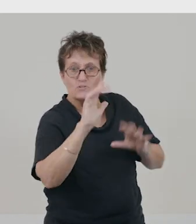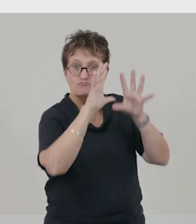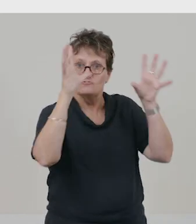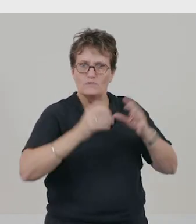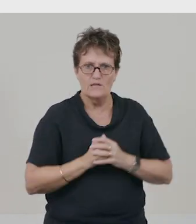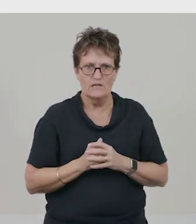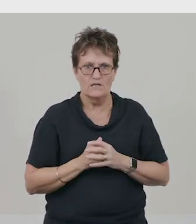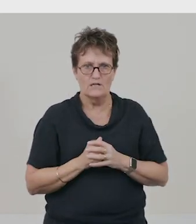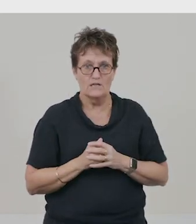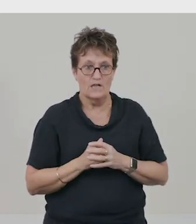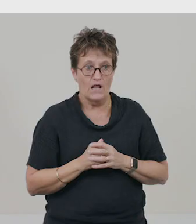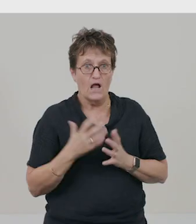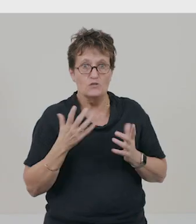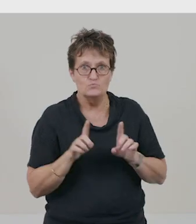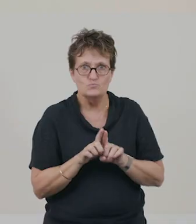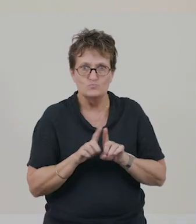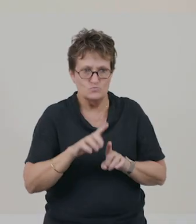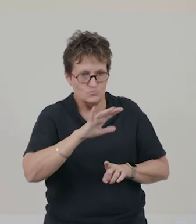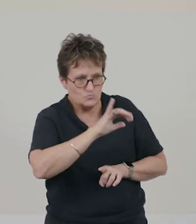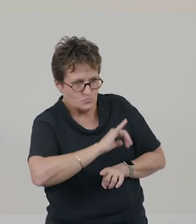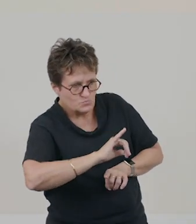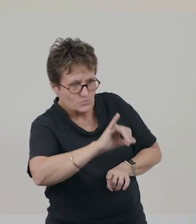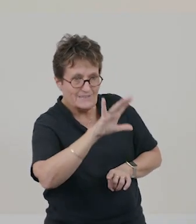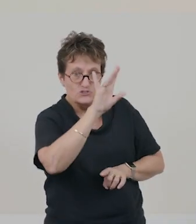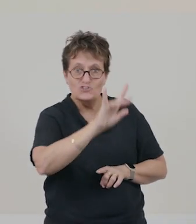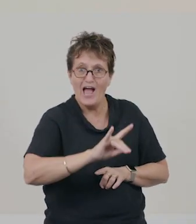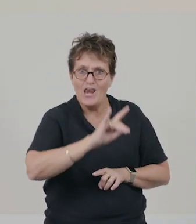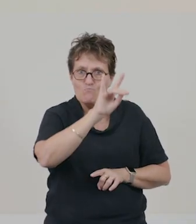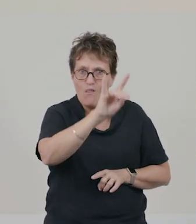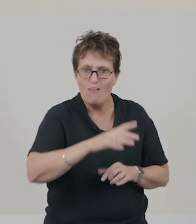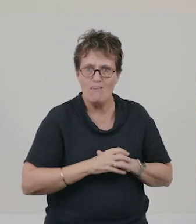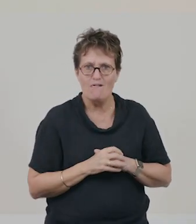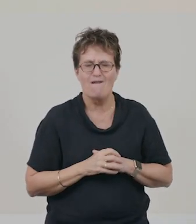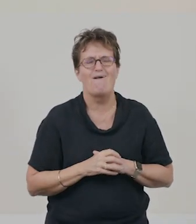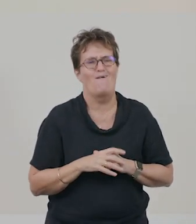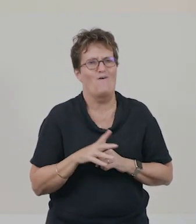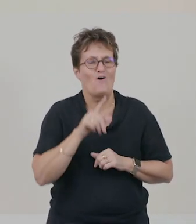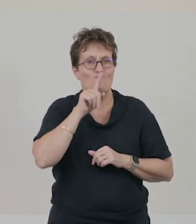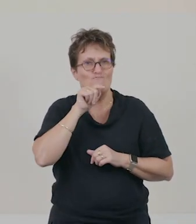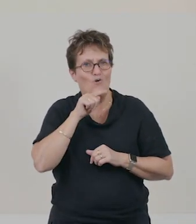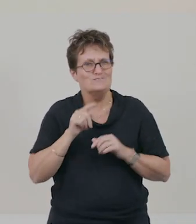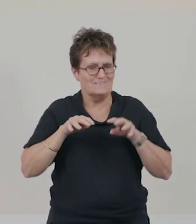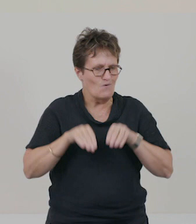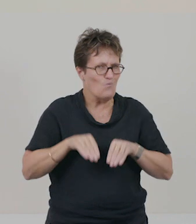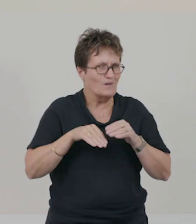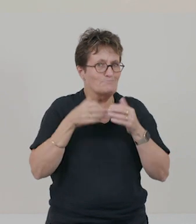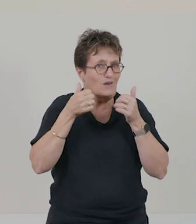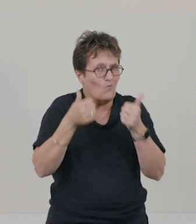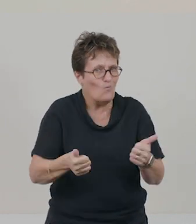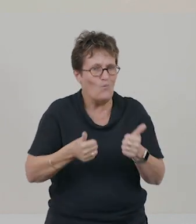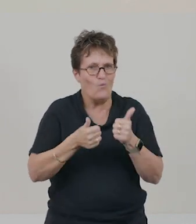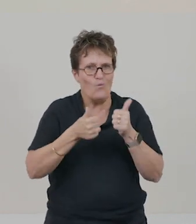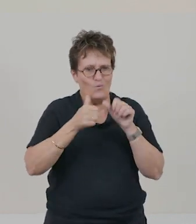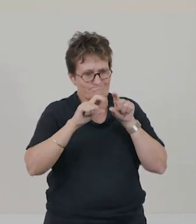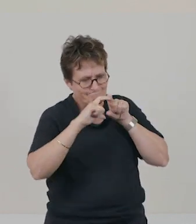and which animal was which. Rosie and Wallace did a great job creating a bush museum. The labels at their bush